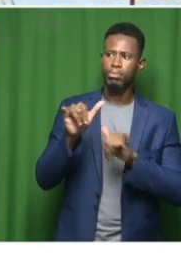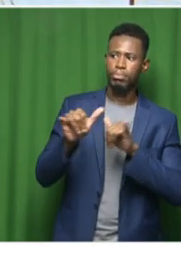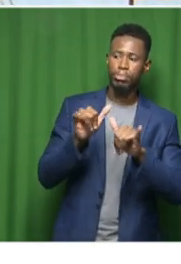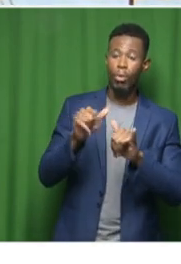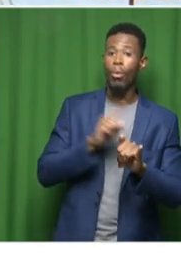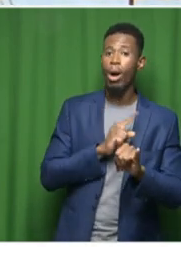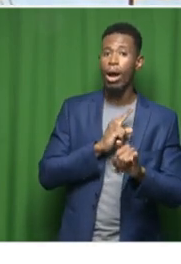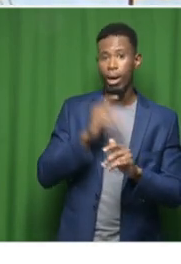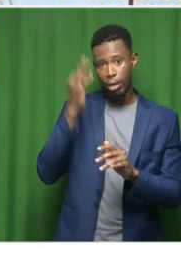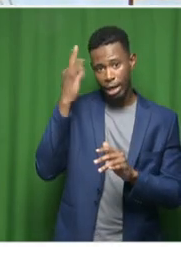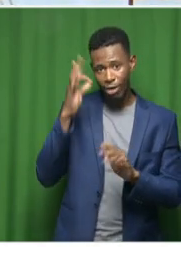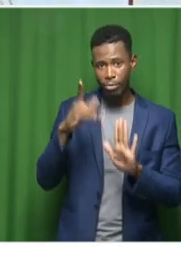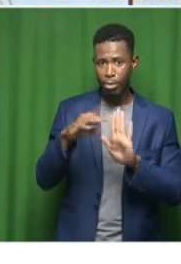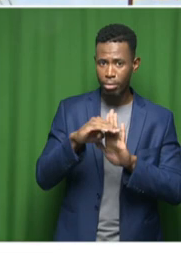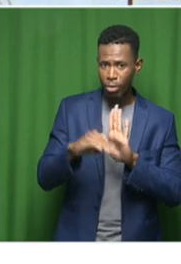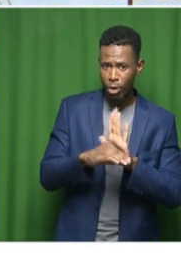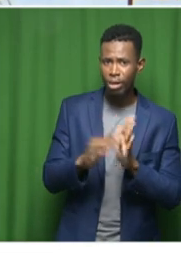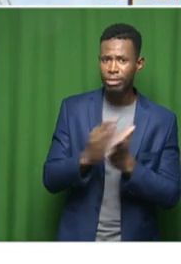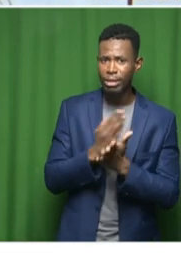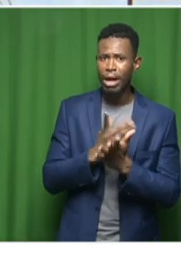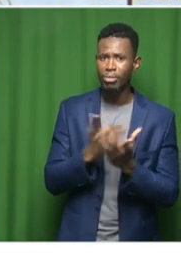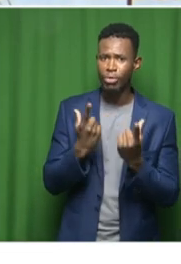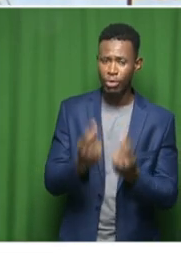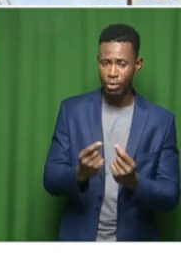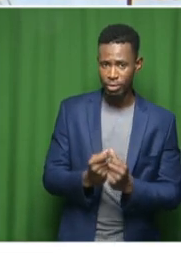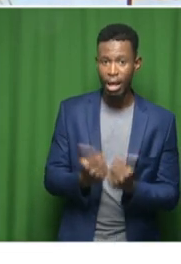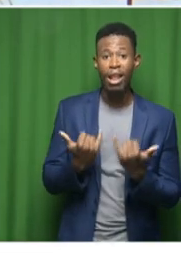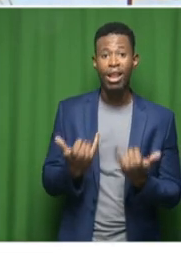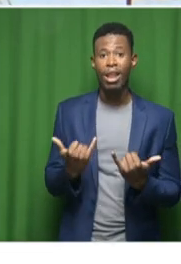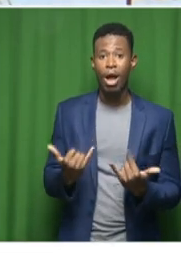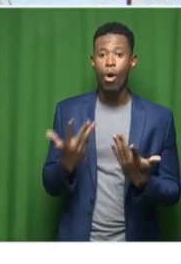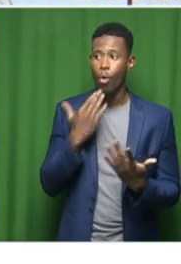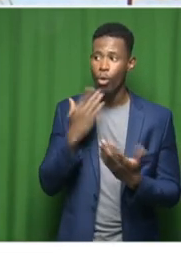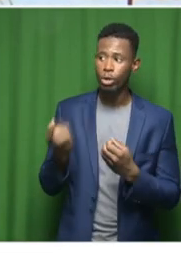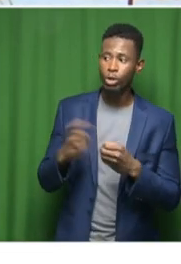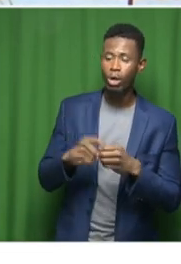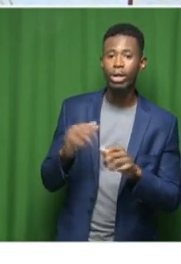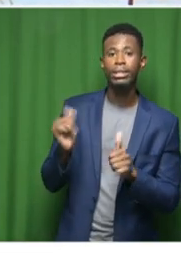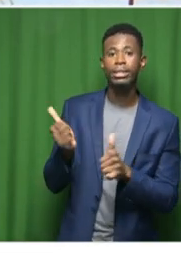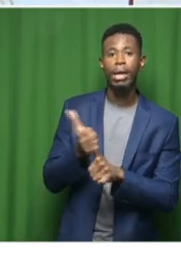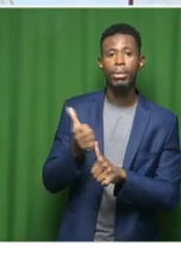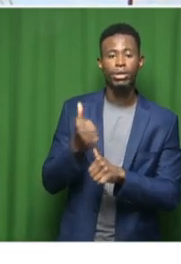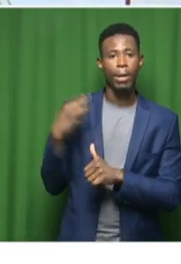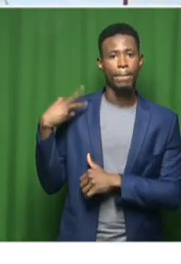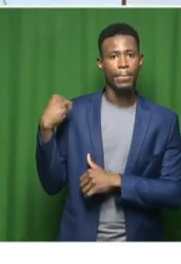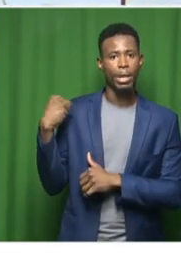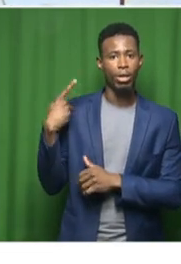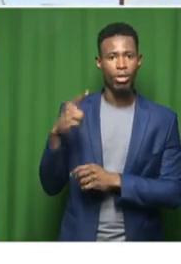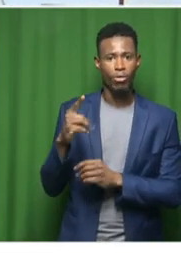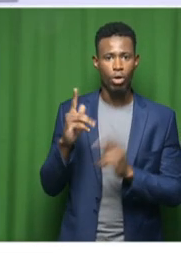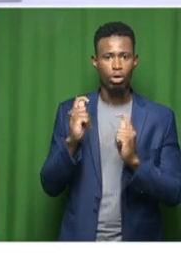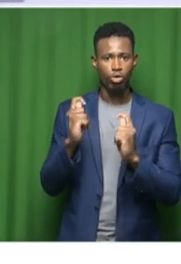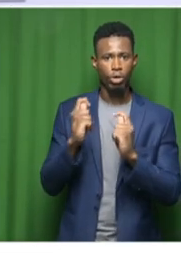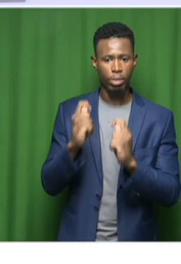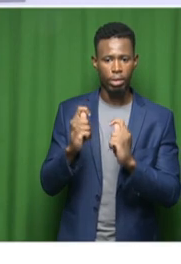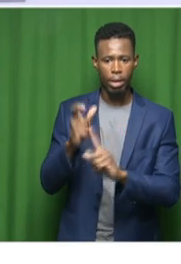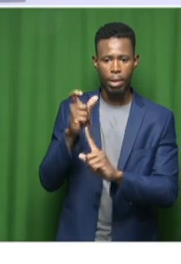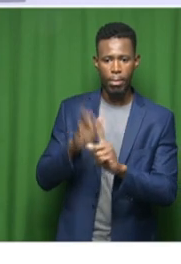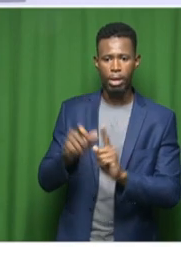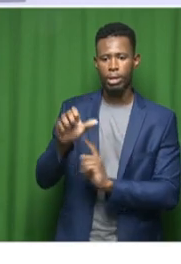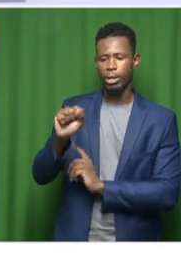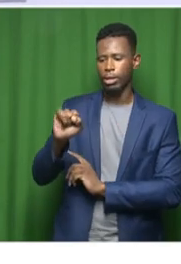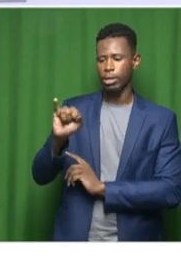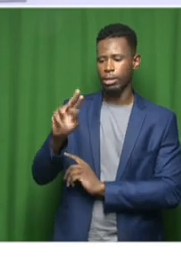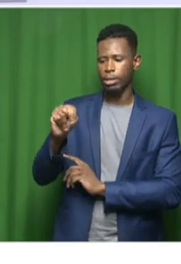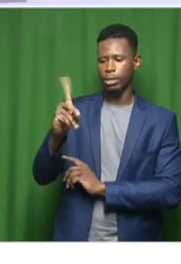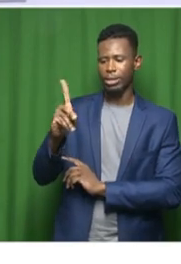programs that the government has been embarking on. But I'm now joined by the Deputy Minister for Transport, Mr. Sindisiwe Chikunga, who